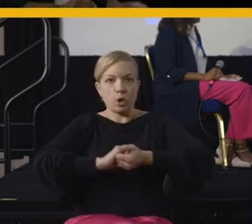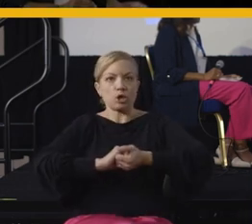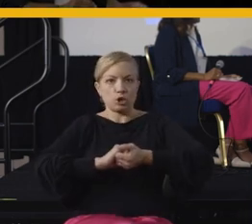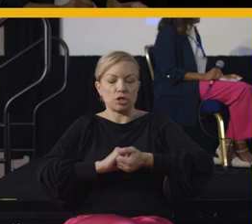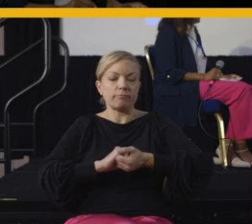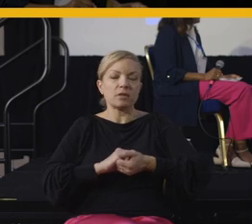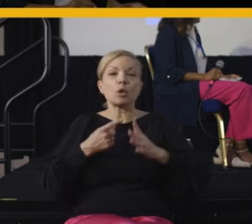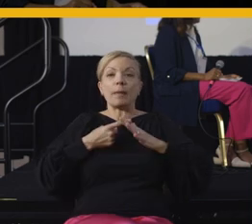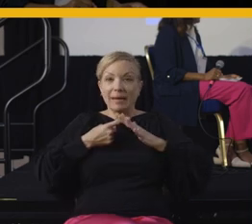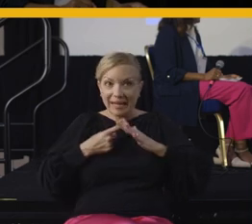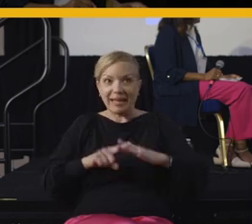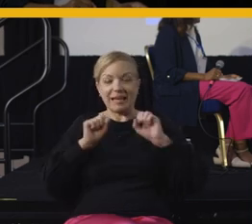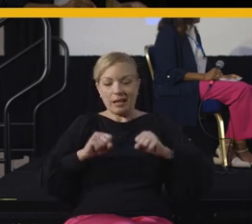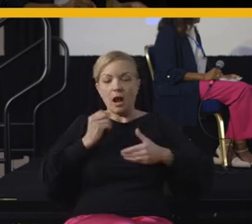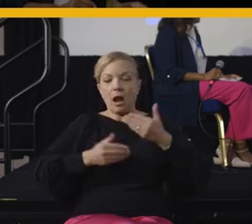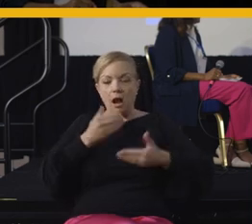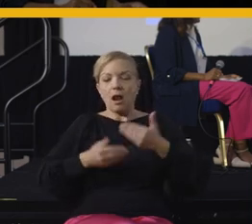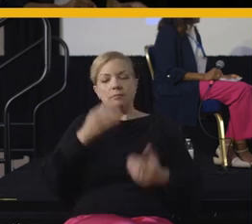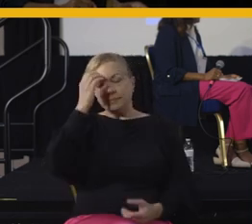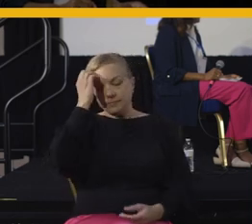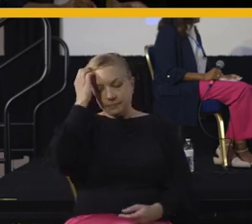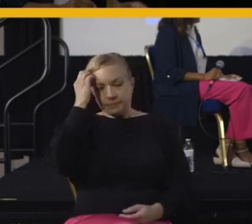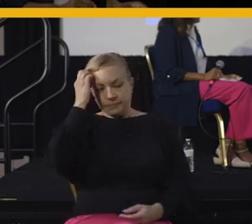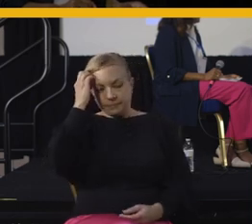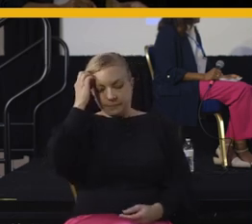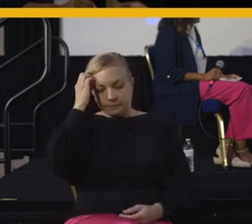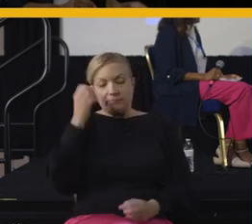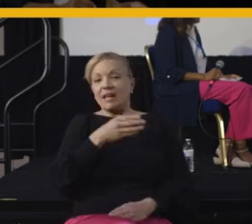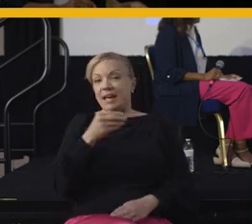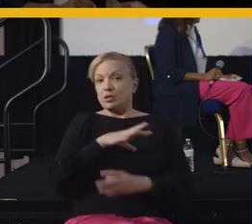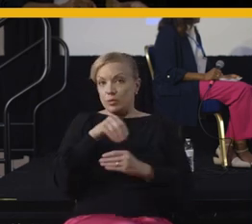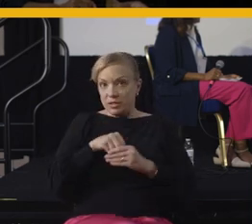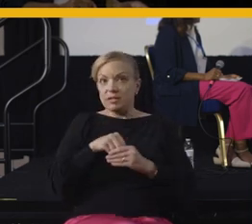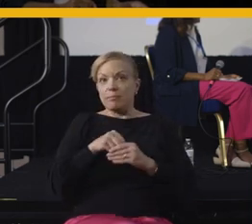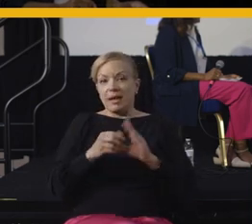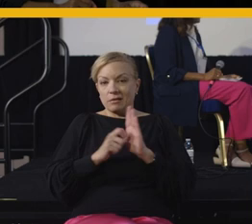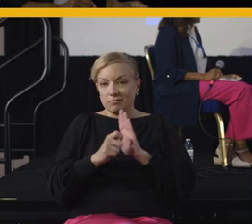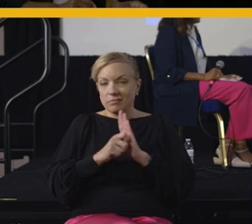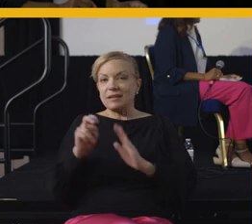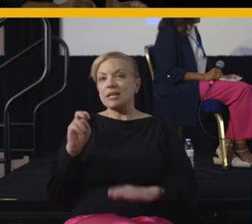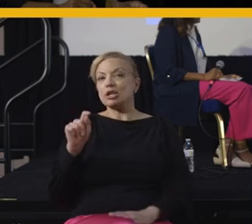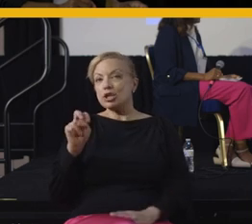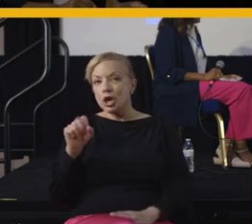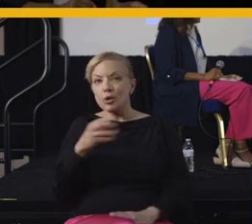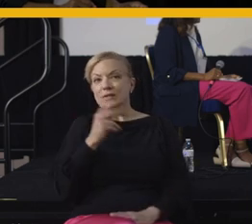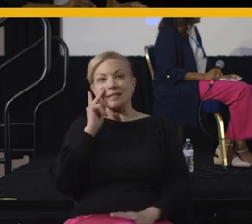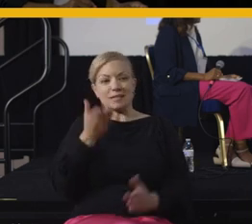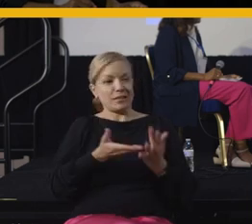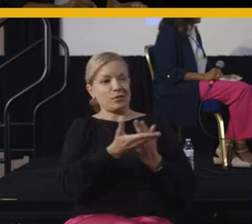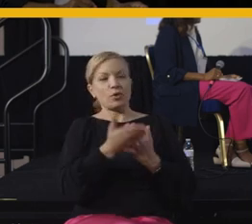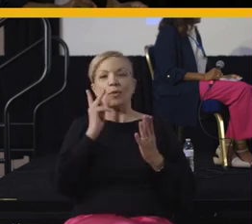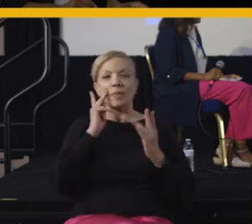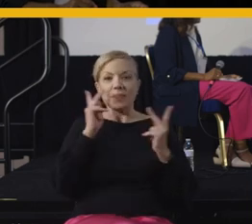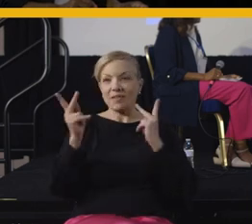the beginning of knowing what's going to be created, of participating and giving notes, in seeing through the vision of